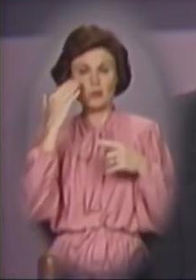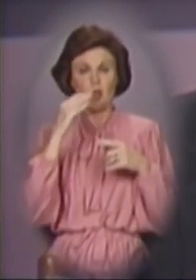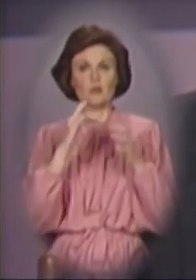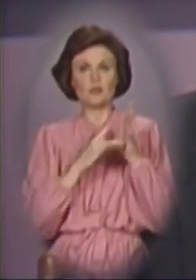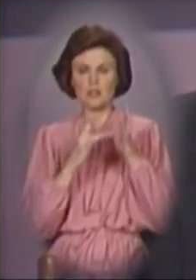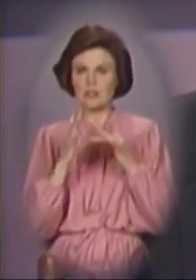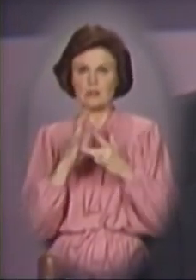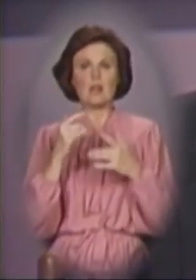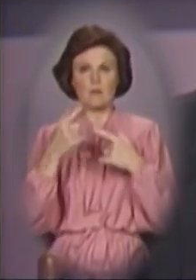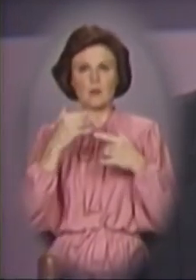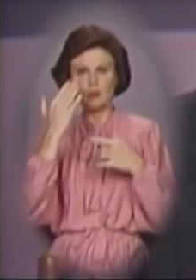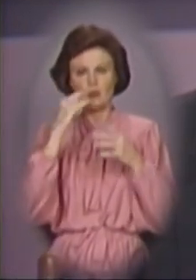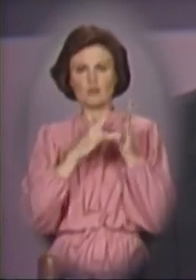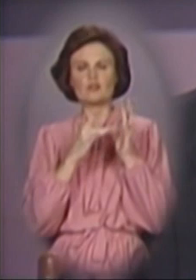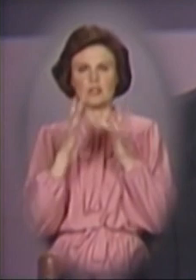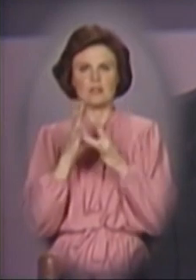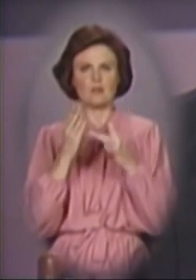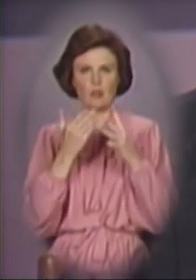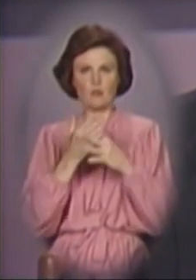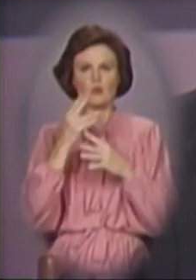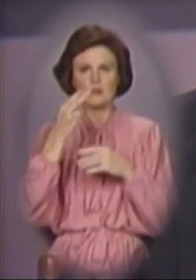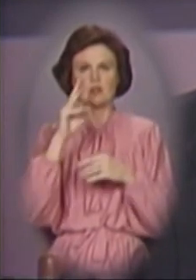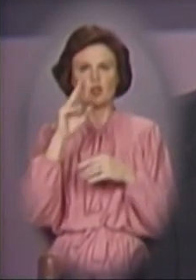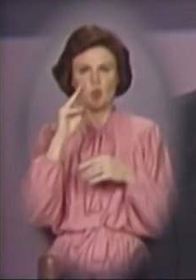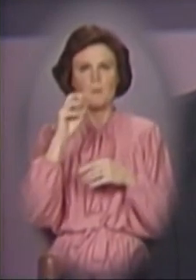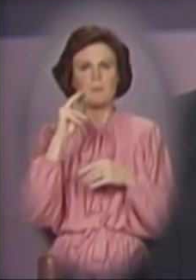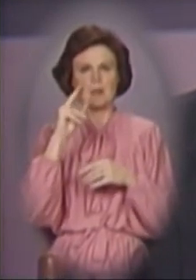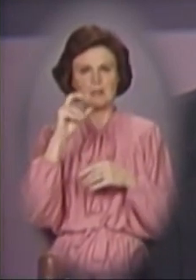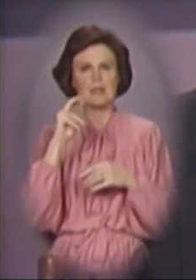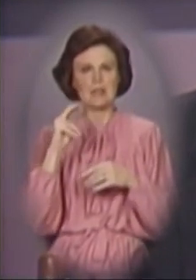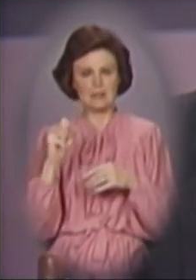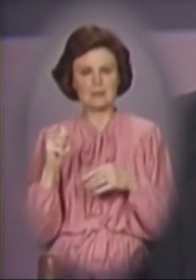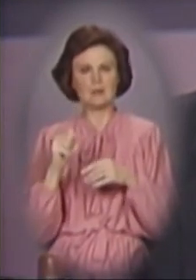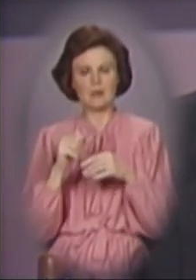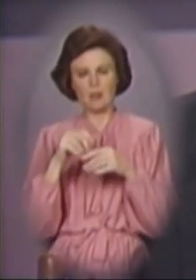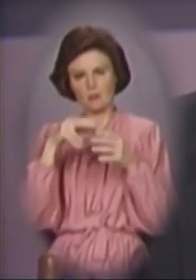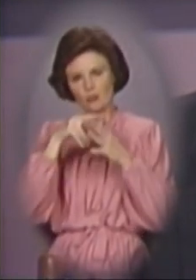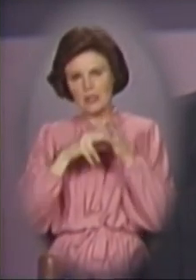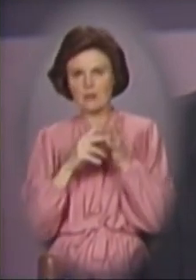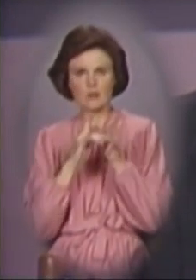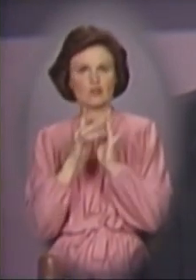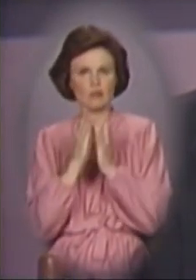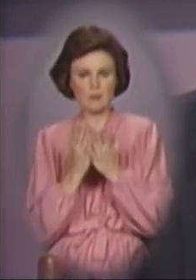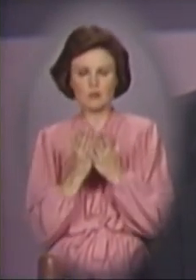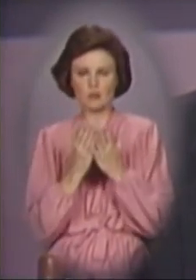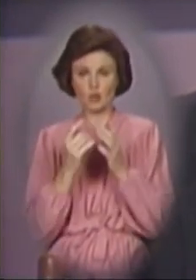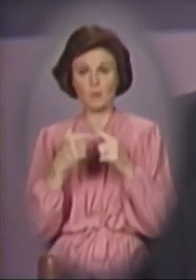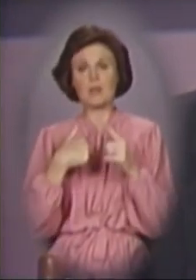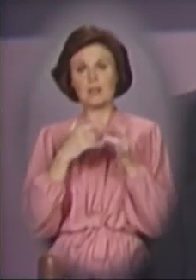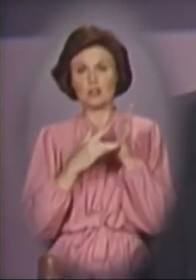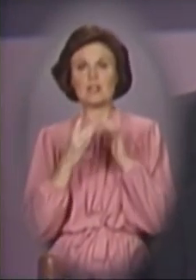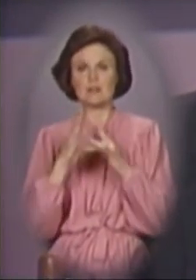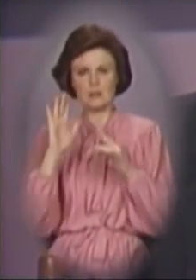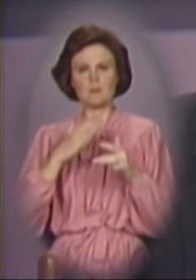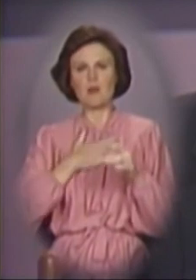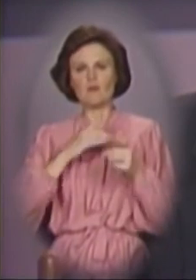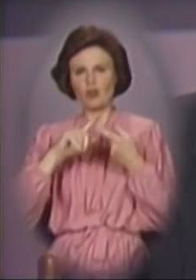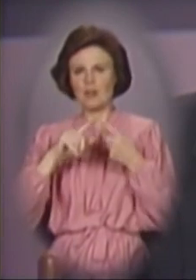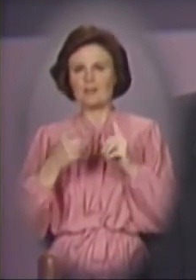Jesus especially, I have come to know Jesus especially through his humanness in praying the scriptures. And so to me, Jesus is a